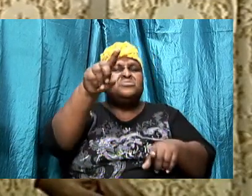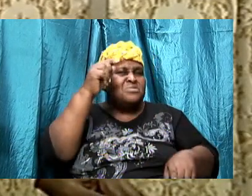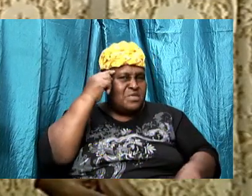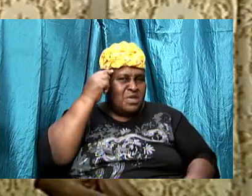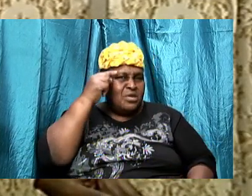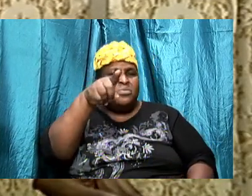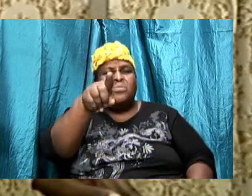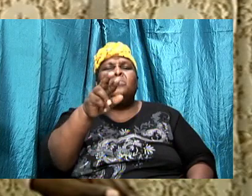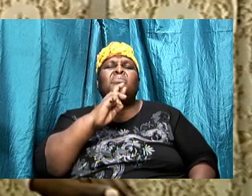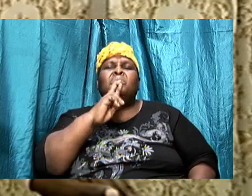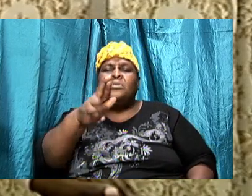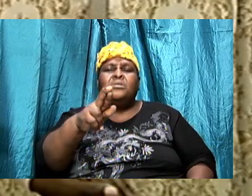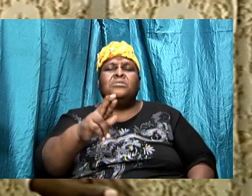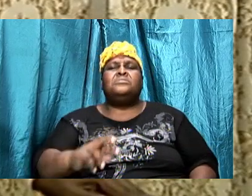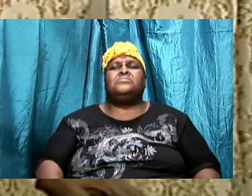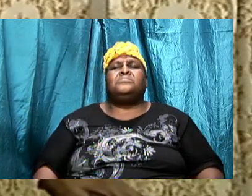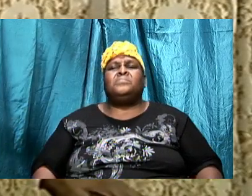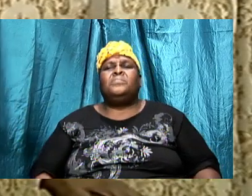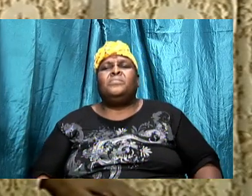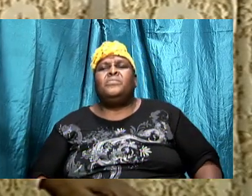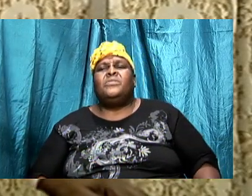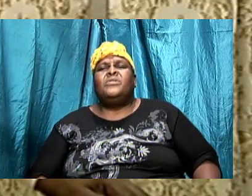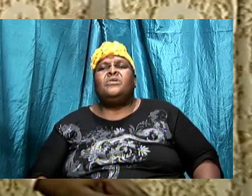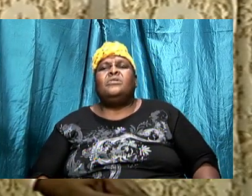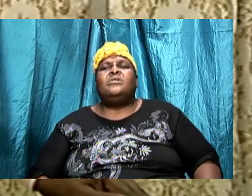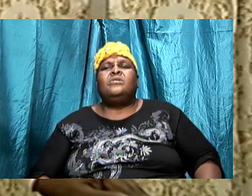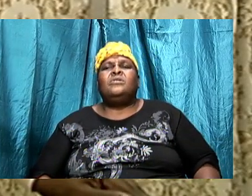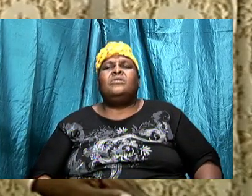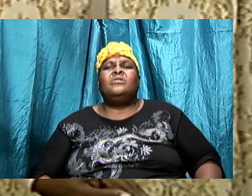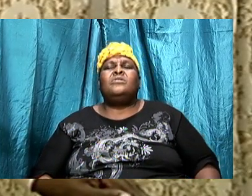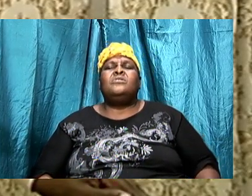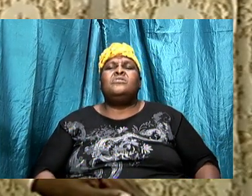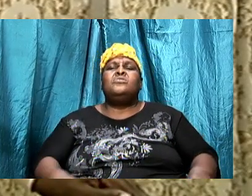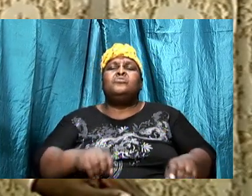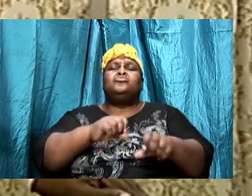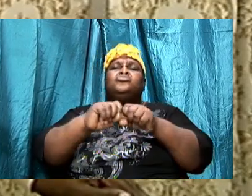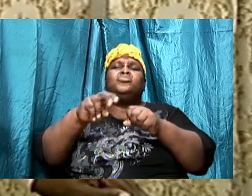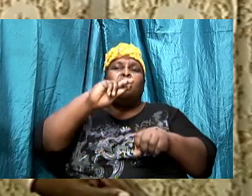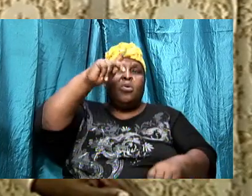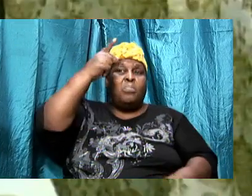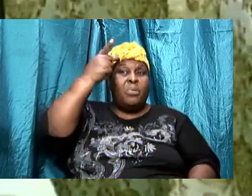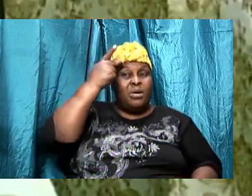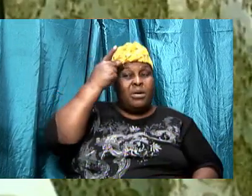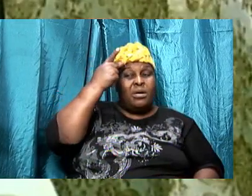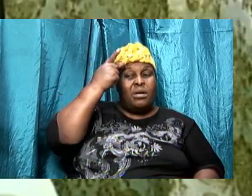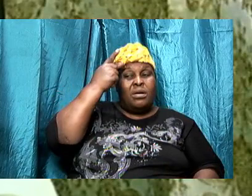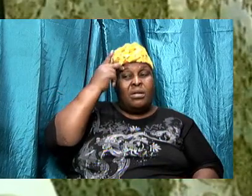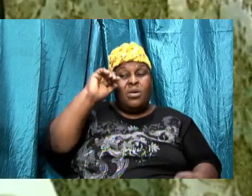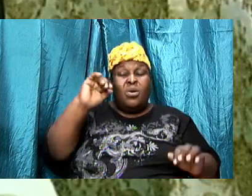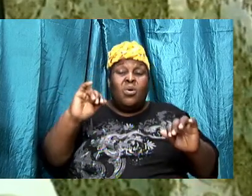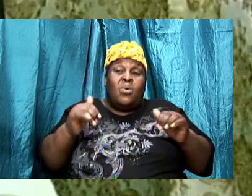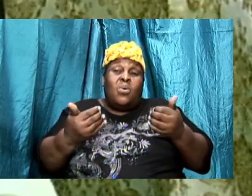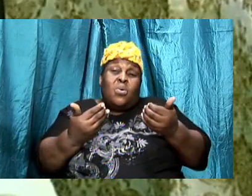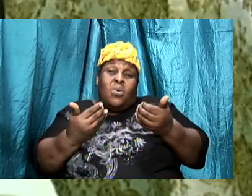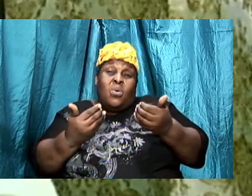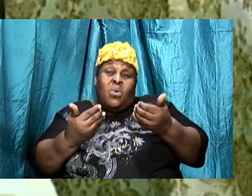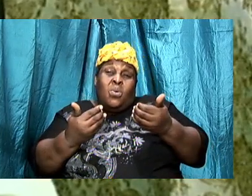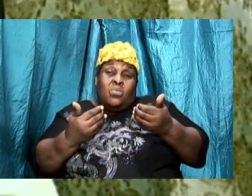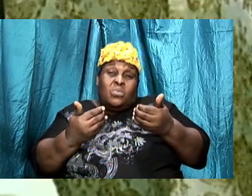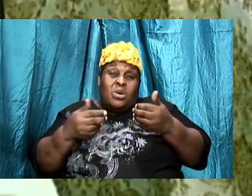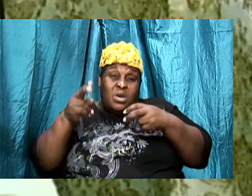are. So he went on to look at the fact that, you know, how we should